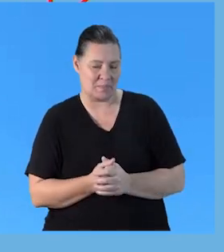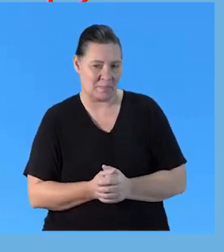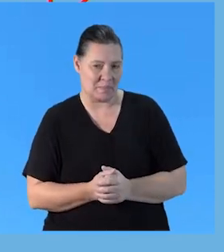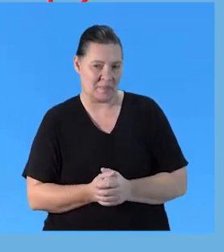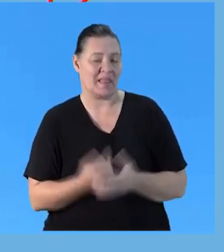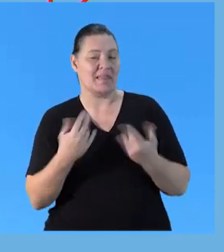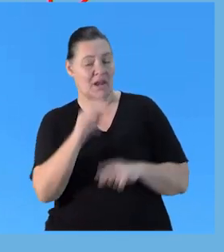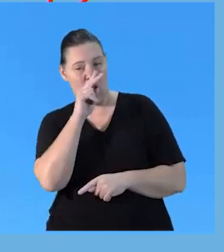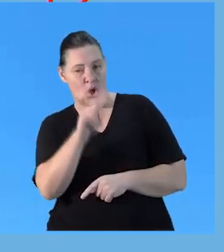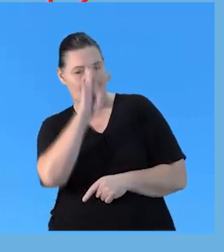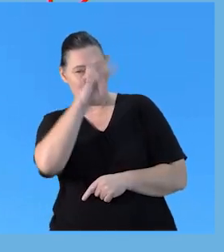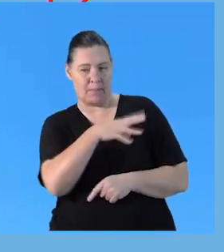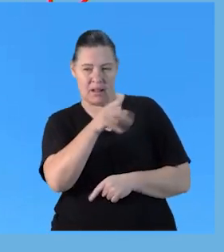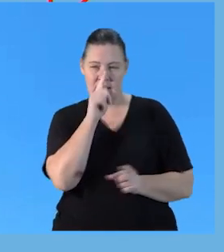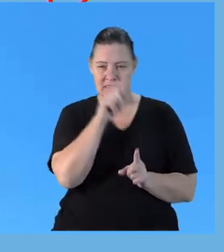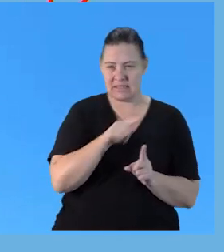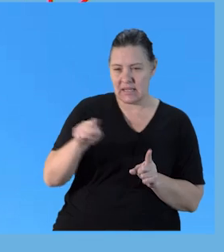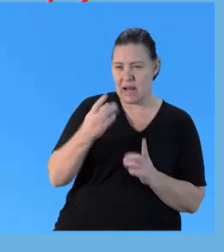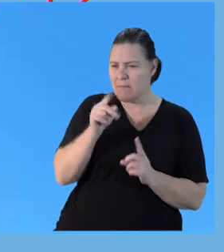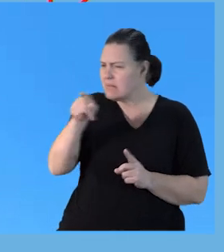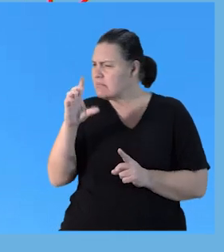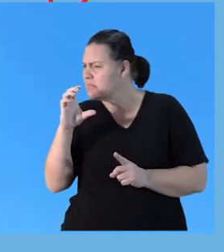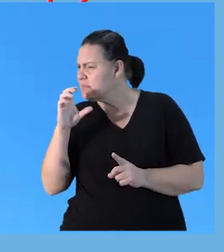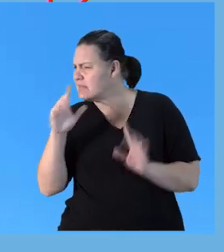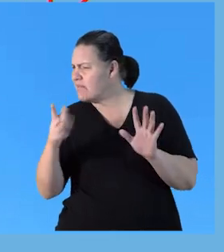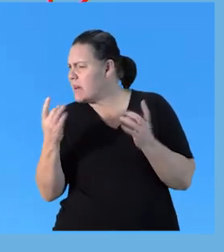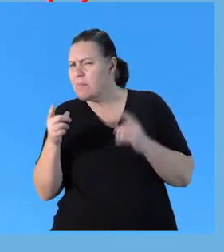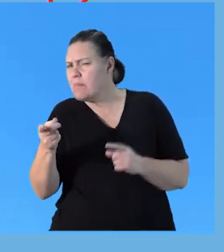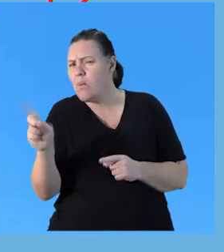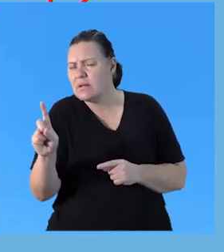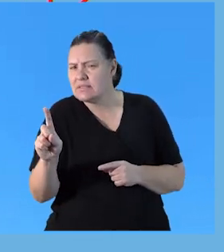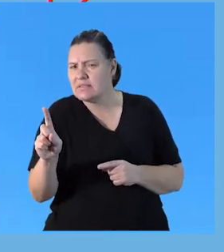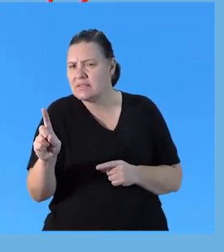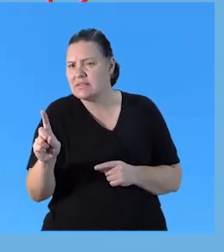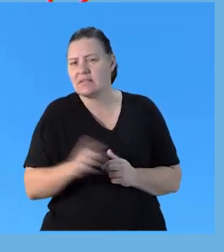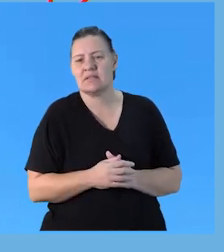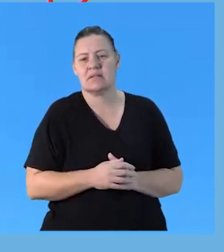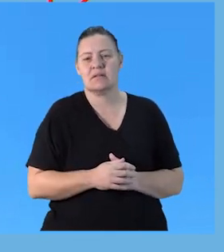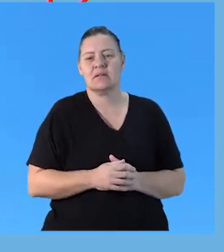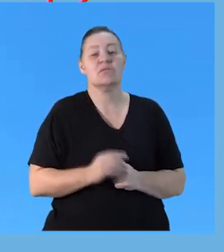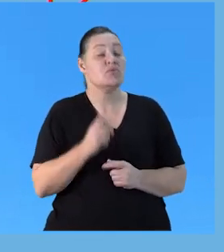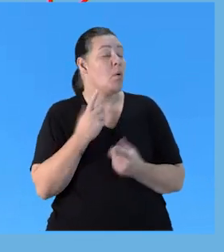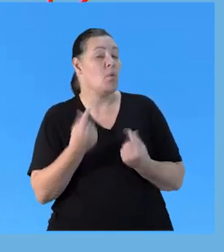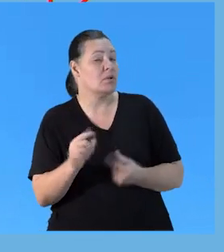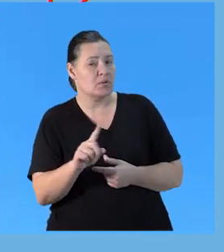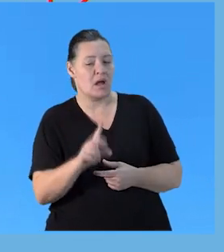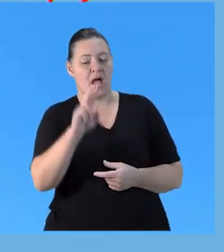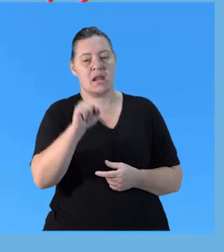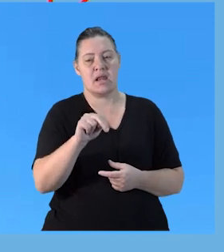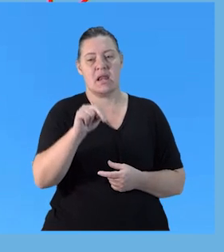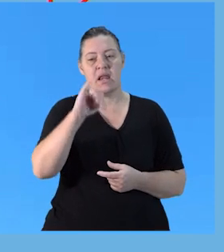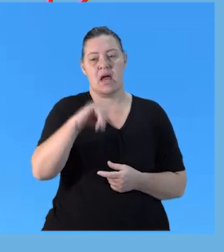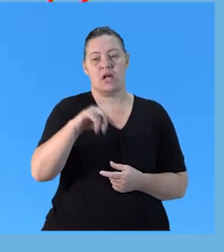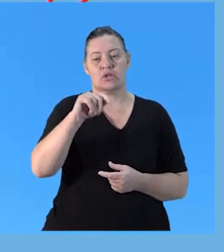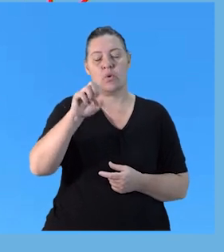that is made up of 3 cells. So first of all, the number of bulbs, we have 1, 2, 3. So